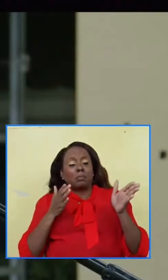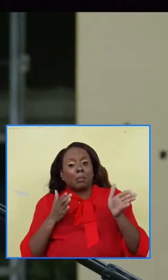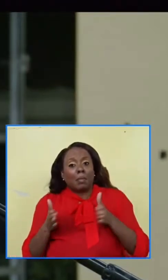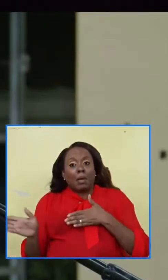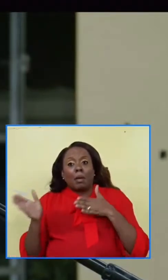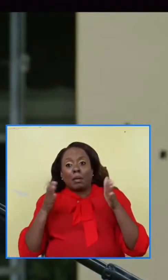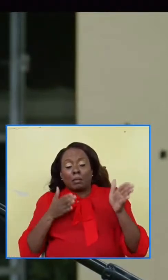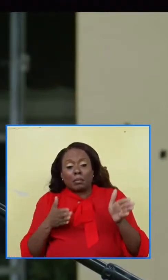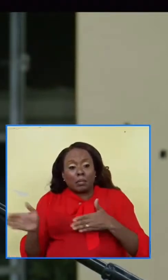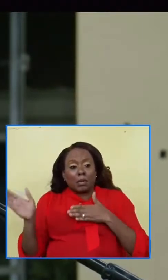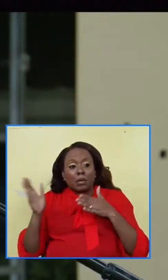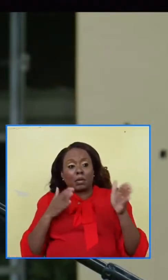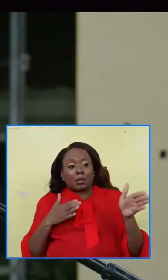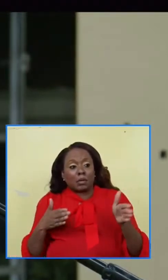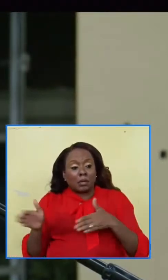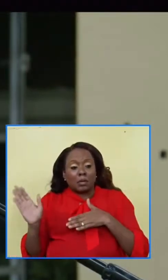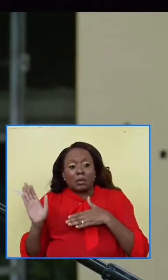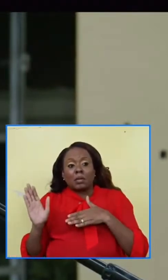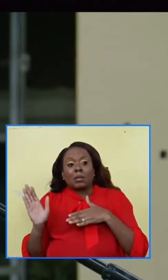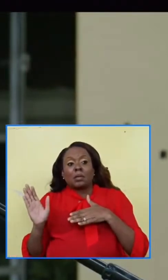a bigger or